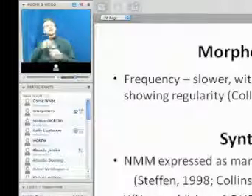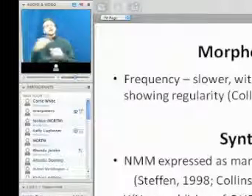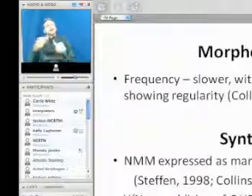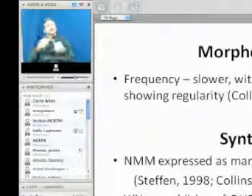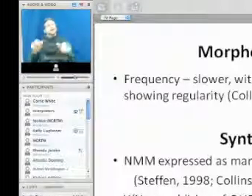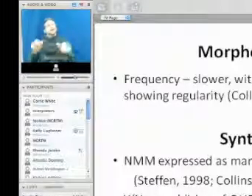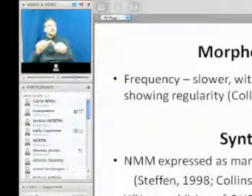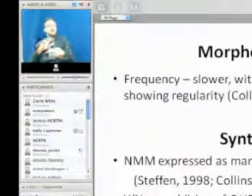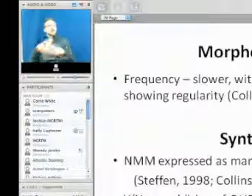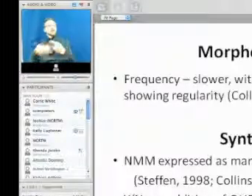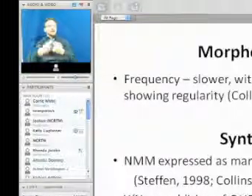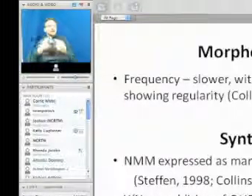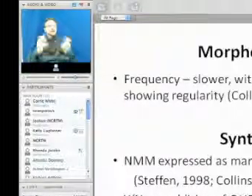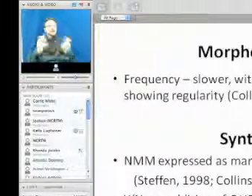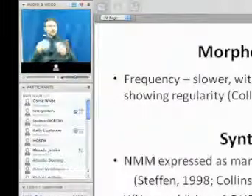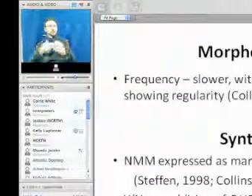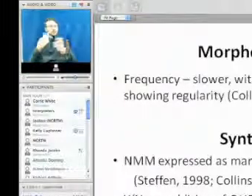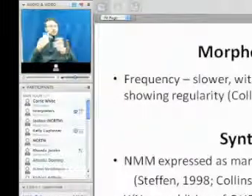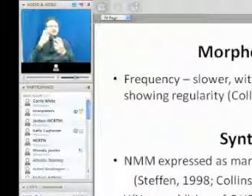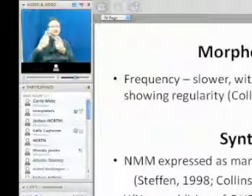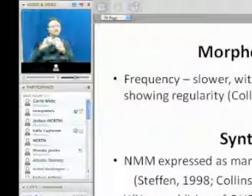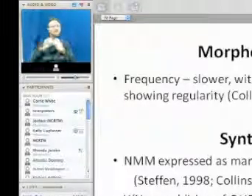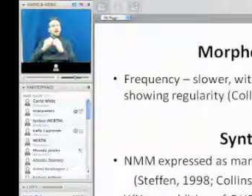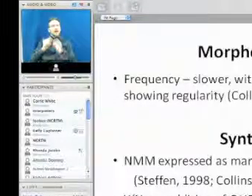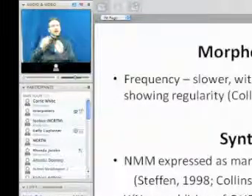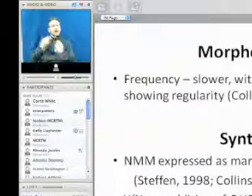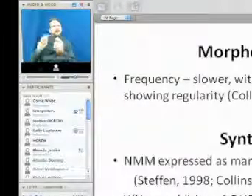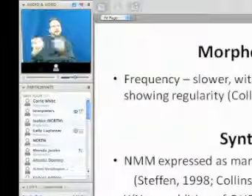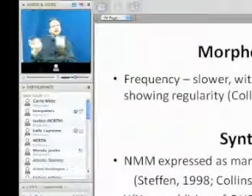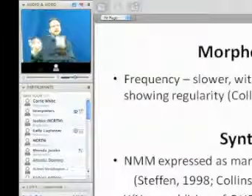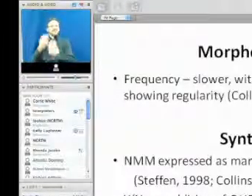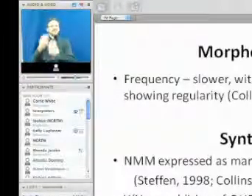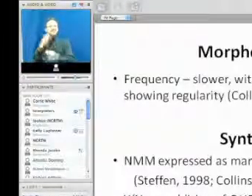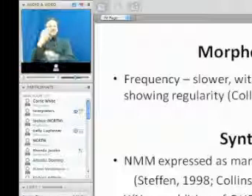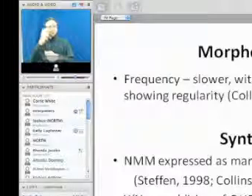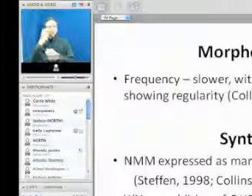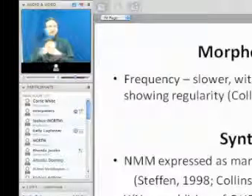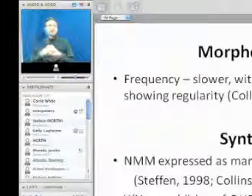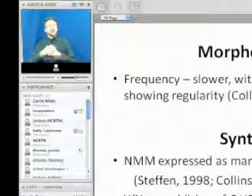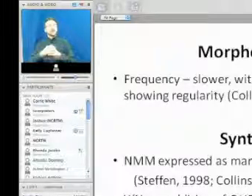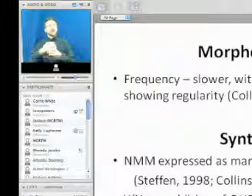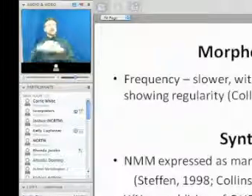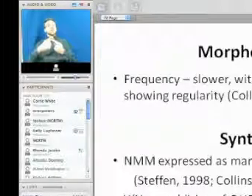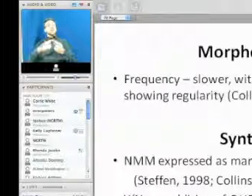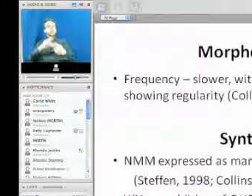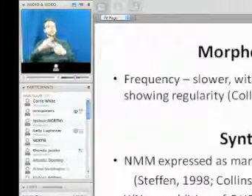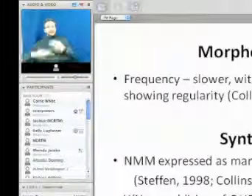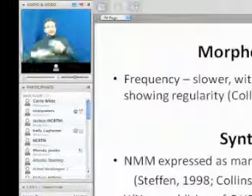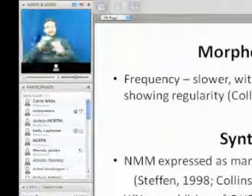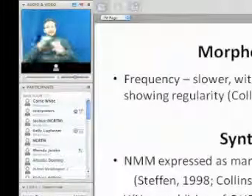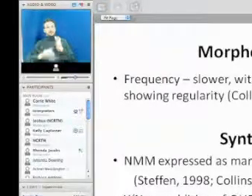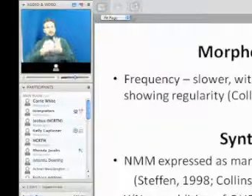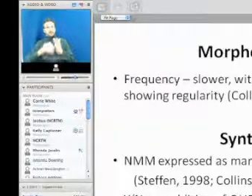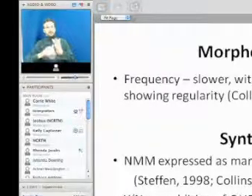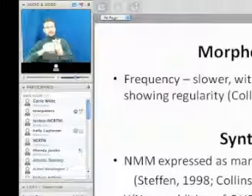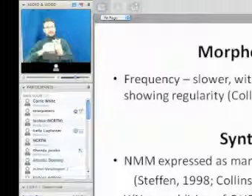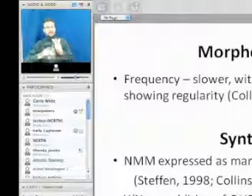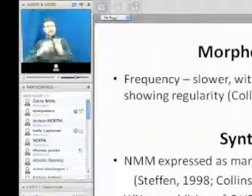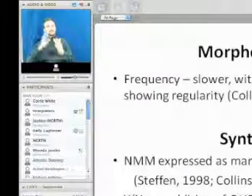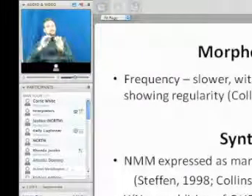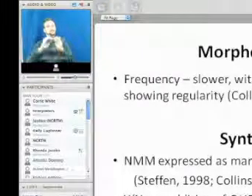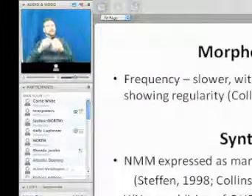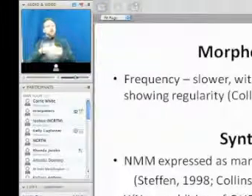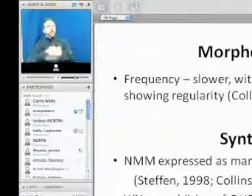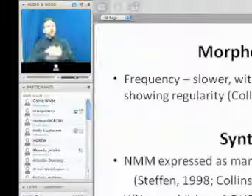in. For example, with frequency, there will be slower signing and with additional repetition